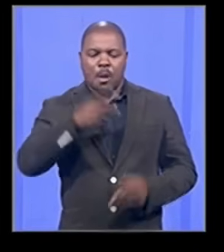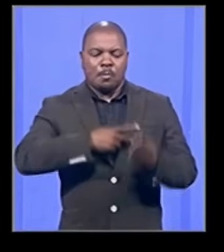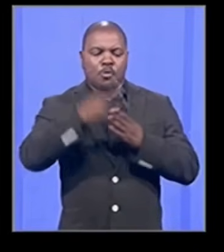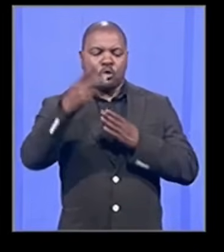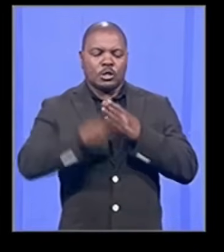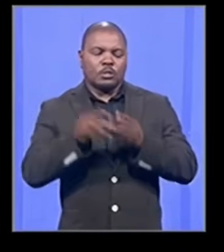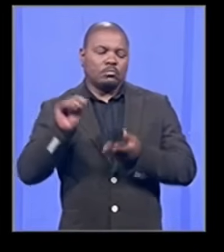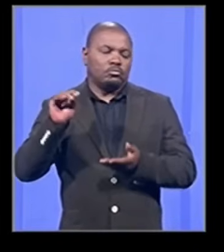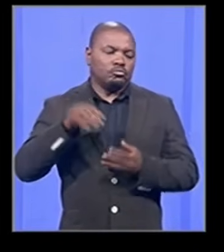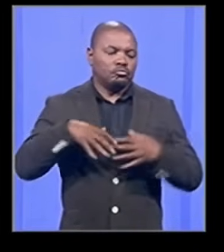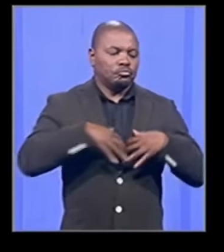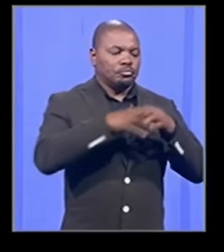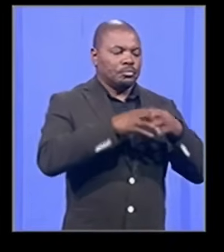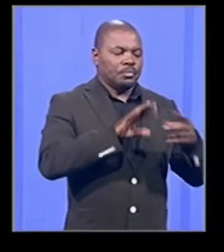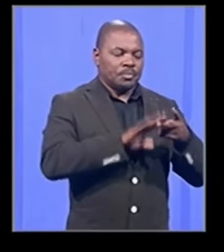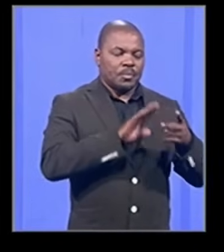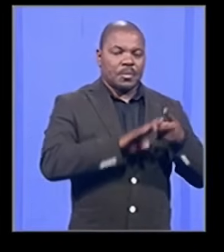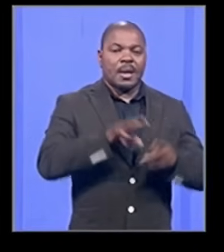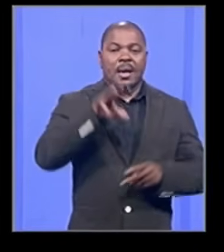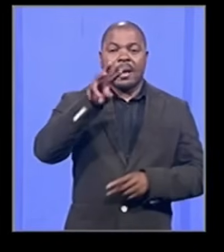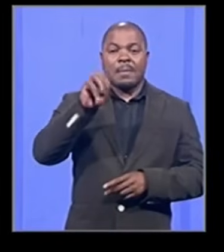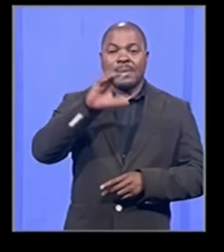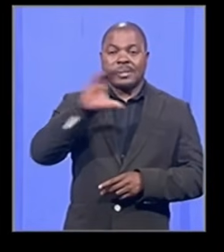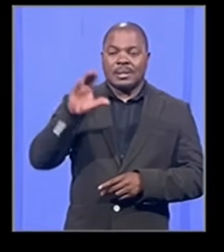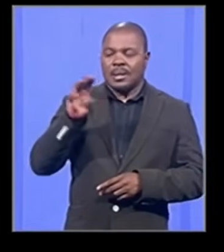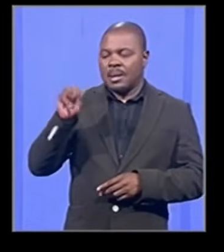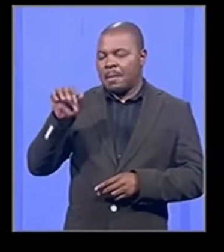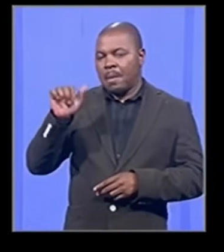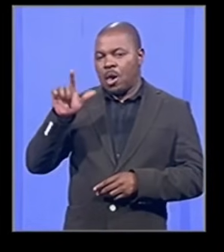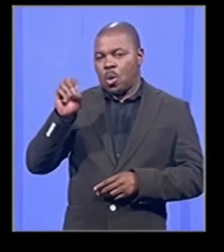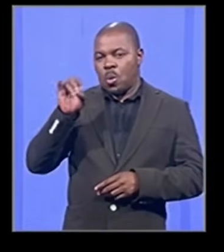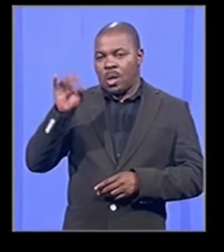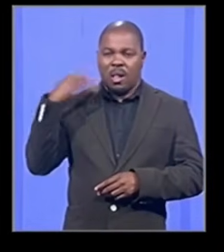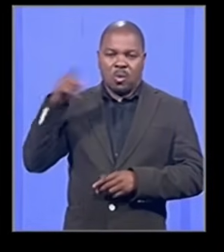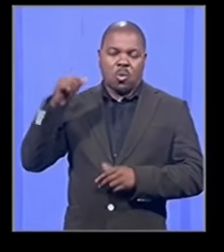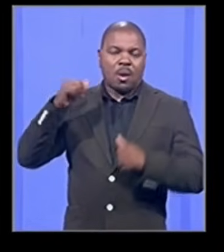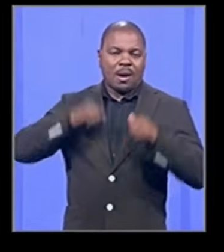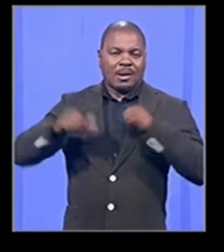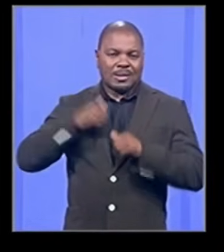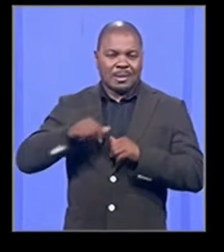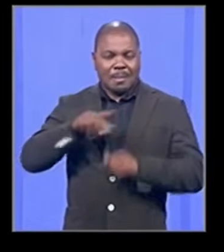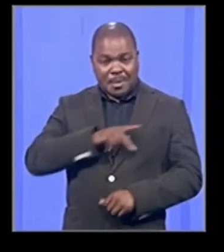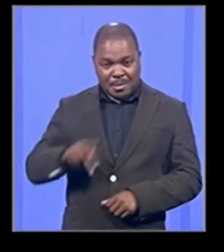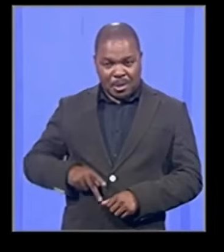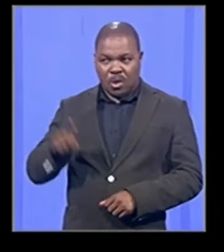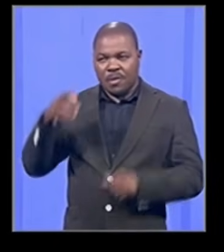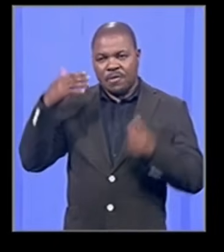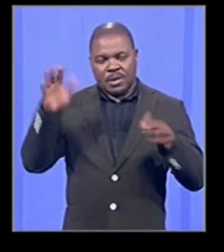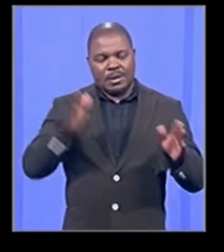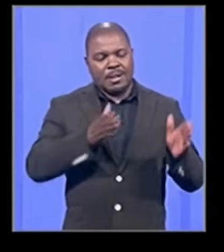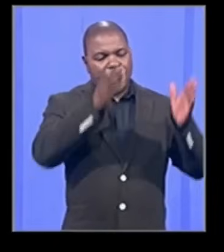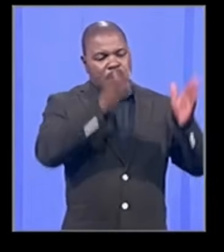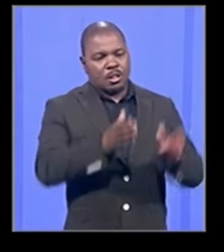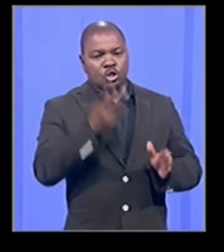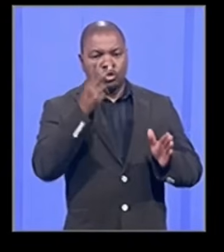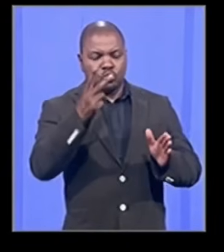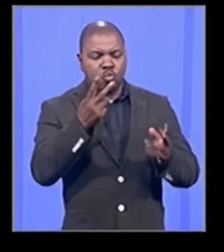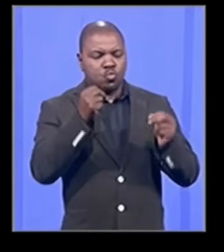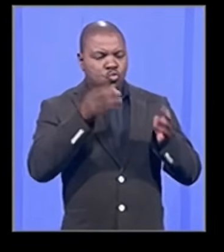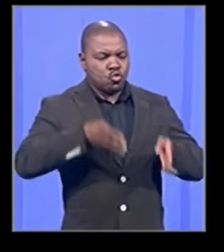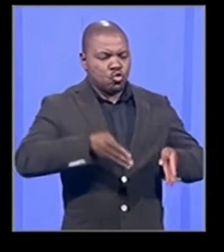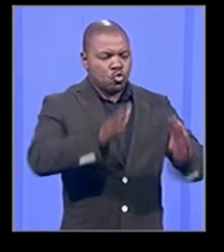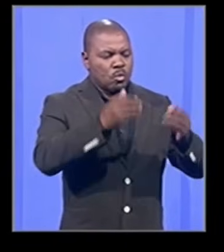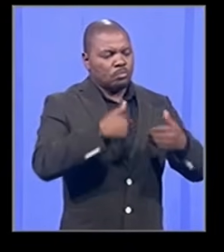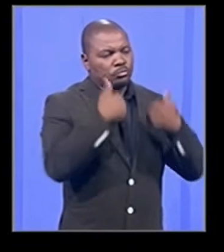MEC Nonomaloi ka nako e ne le tonakgolo ya Namosa Tshwere o na neelana ka phase 2 ya tsela e ntšha